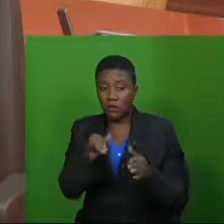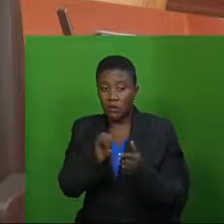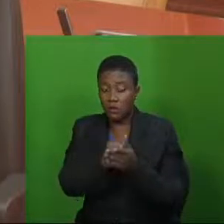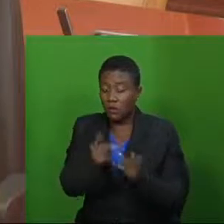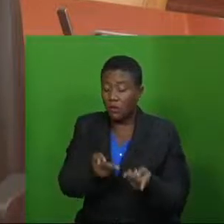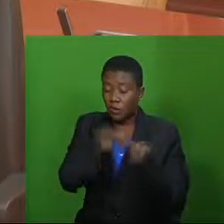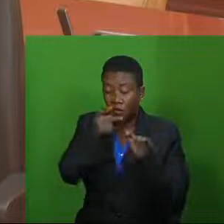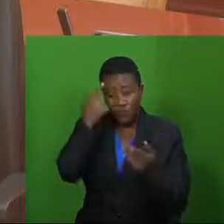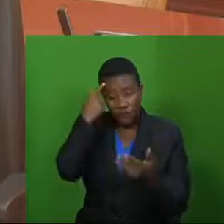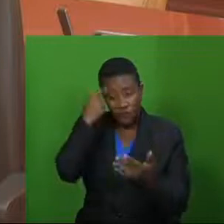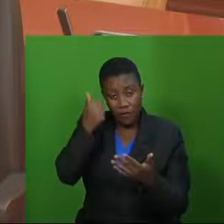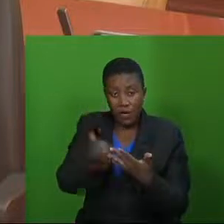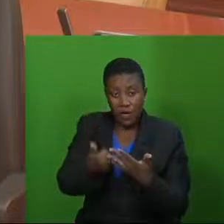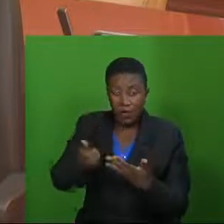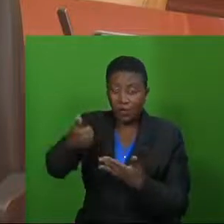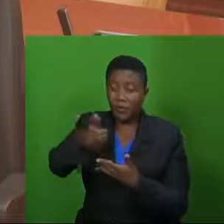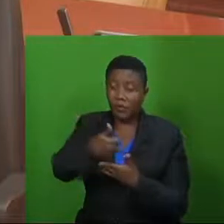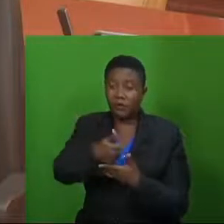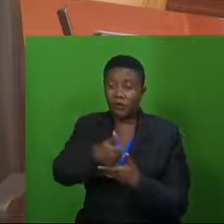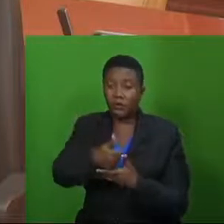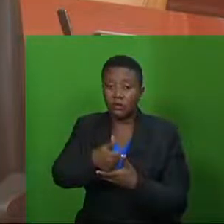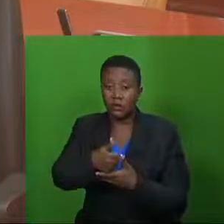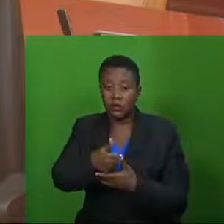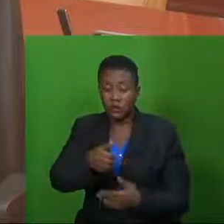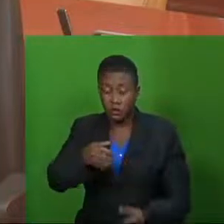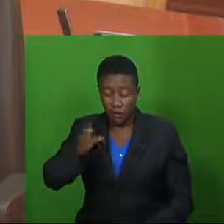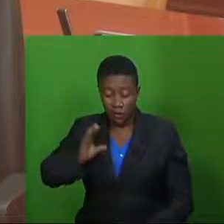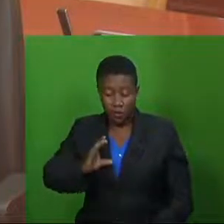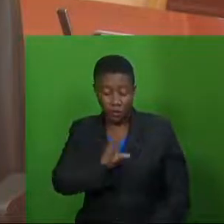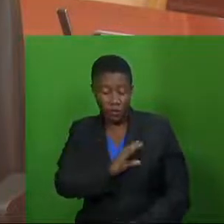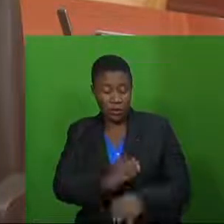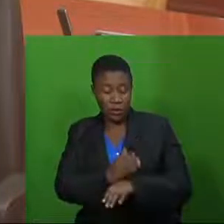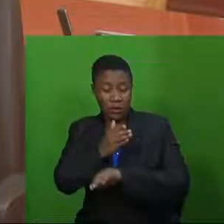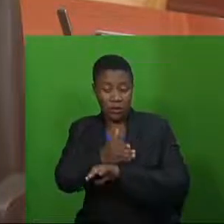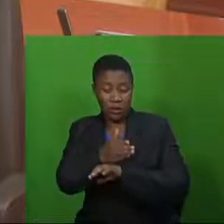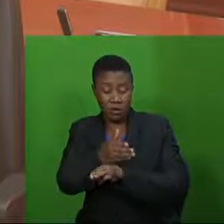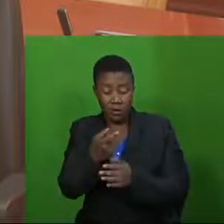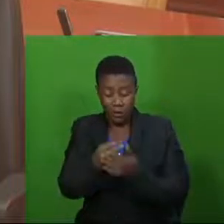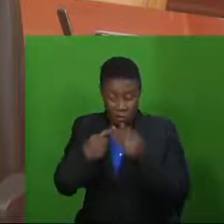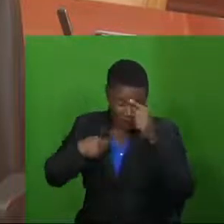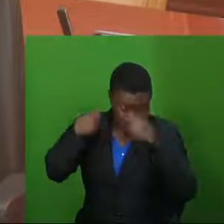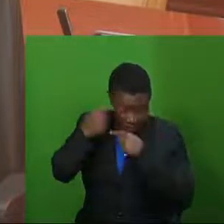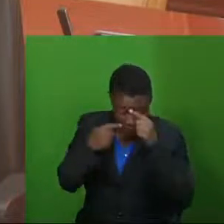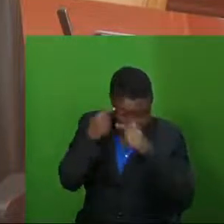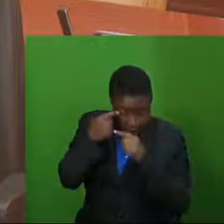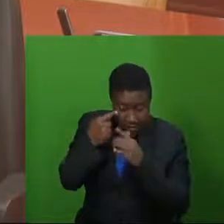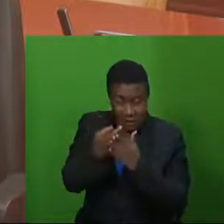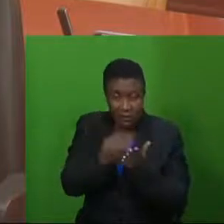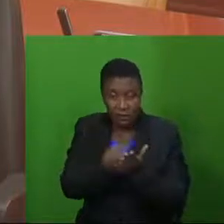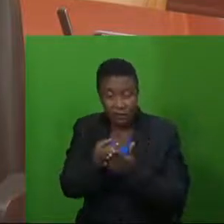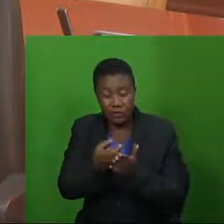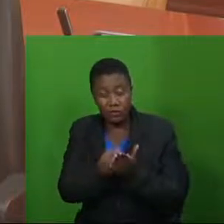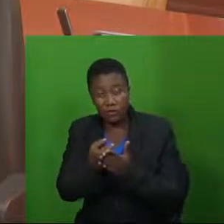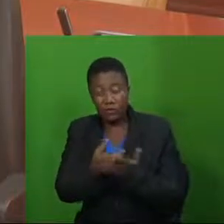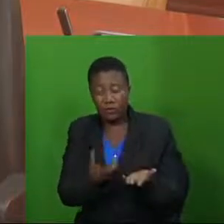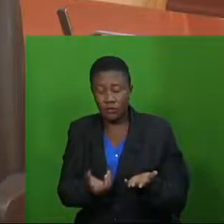amendments. The committee, after thorough deliberations, recommends as follows.